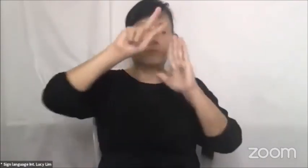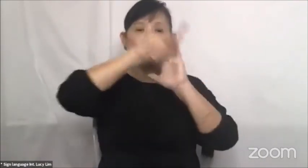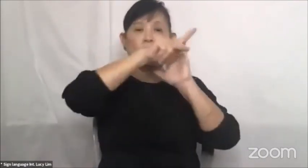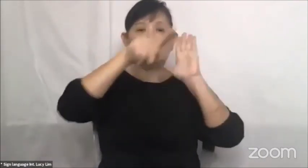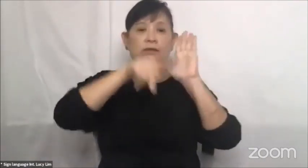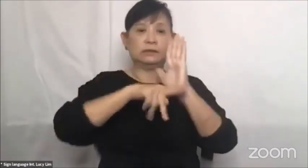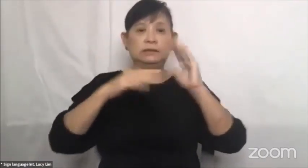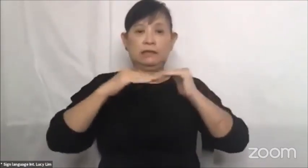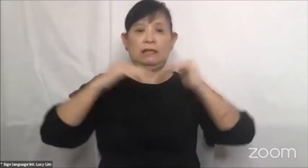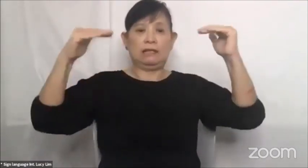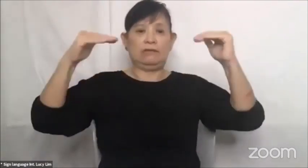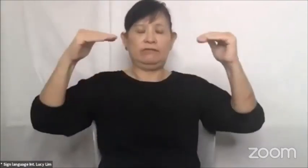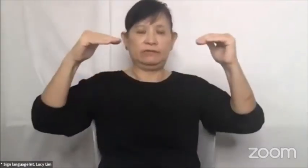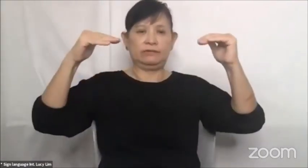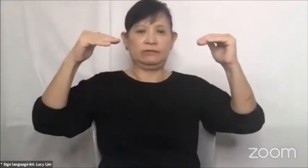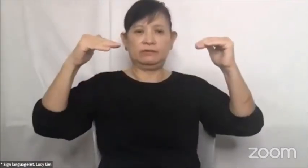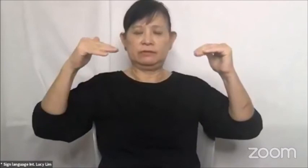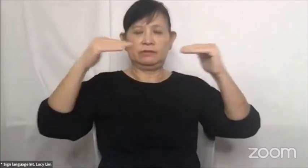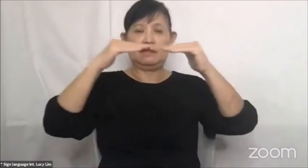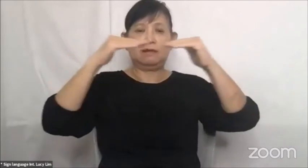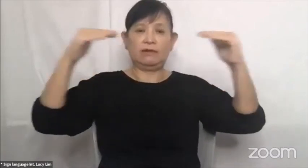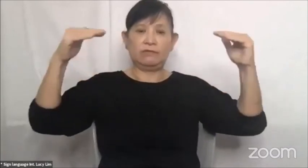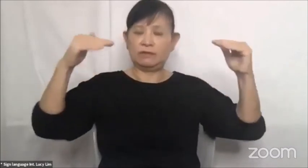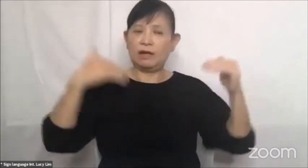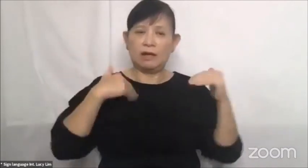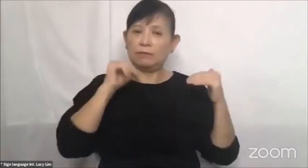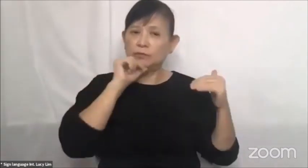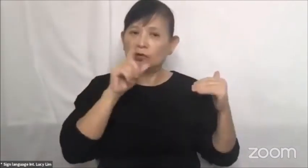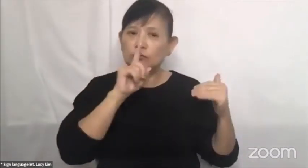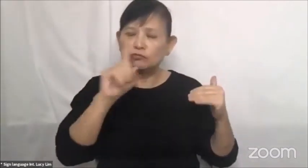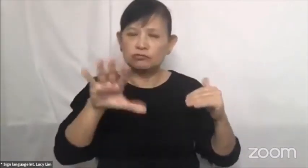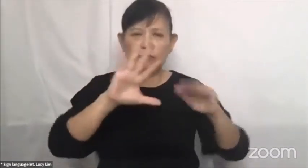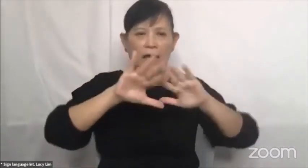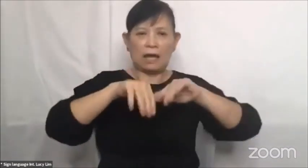really sure of what can be done at the grassroots level.